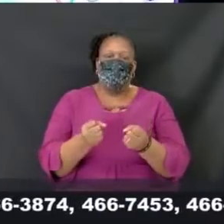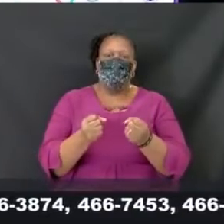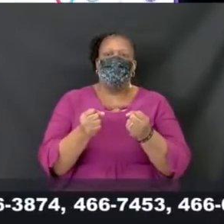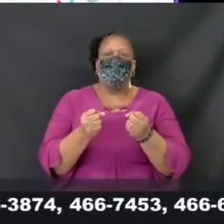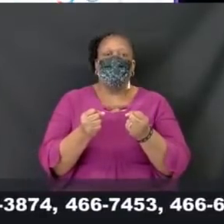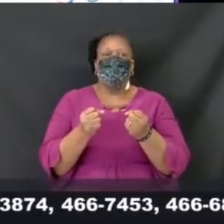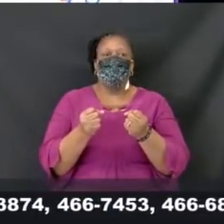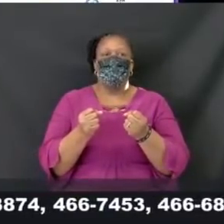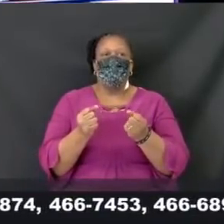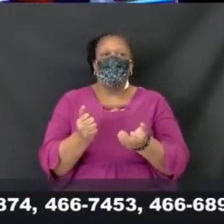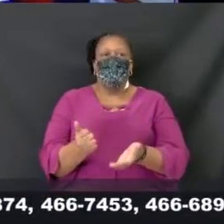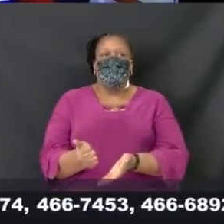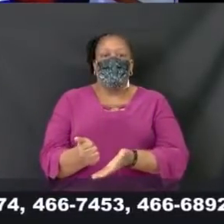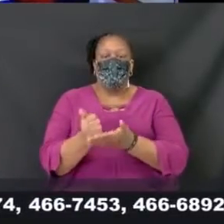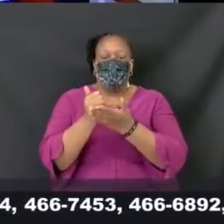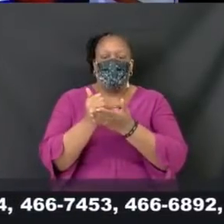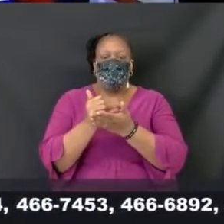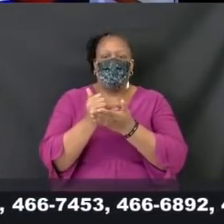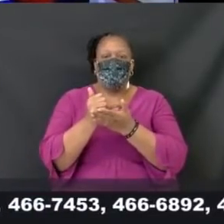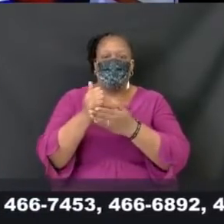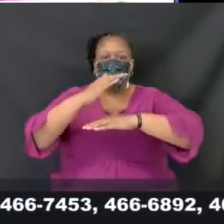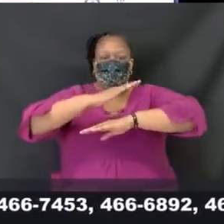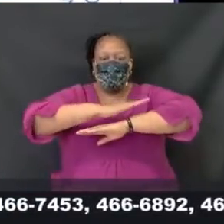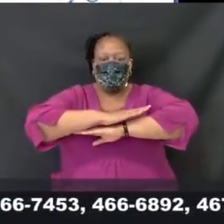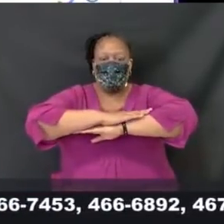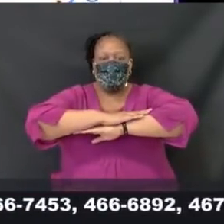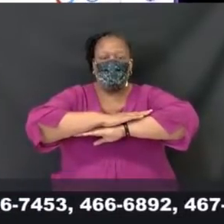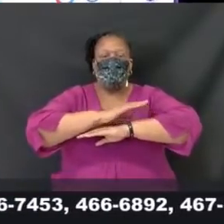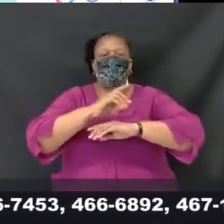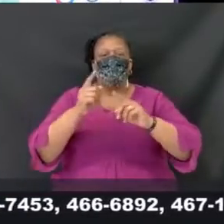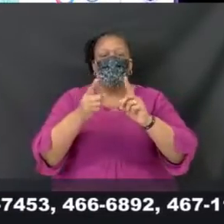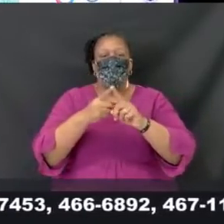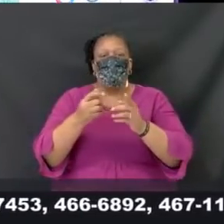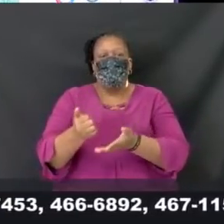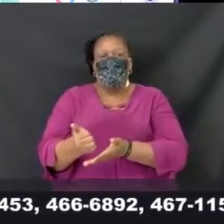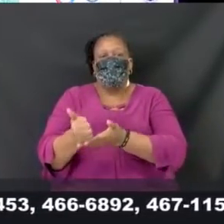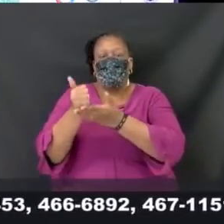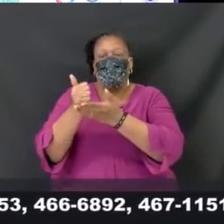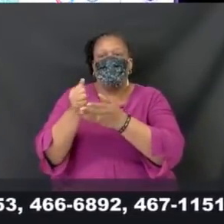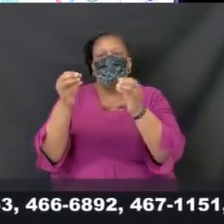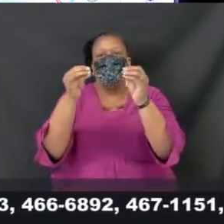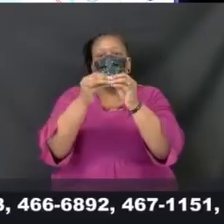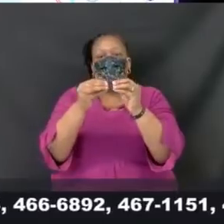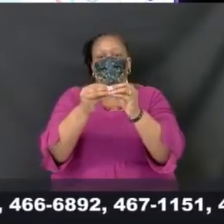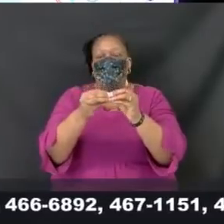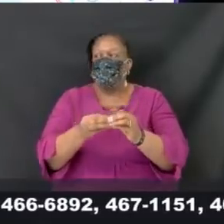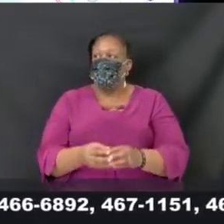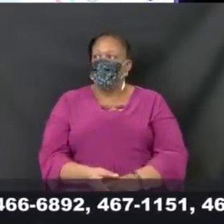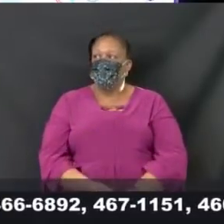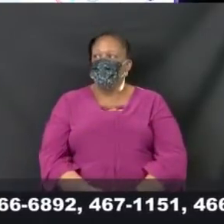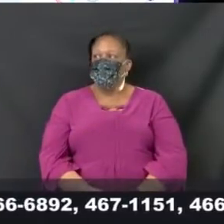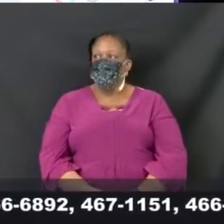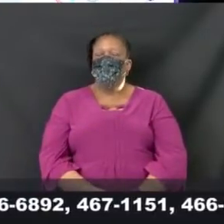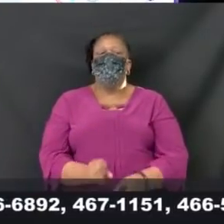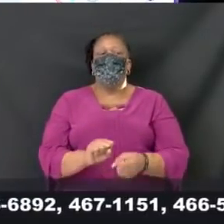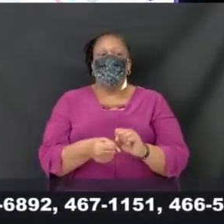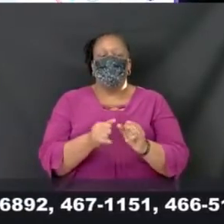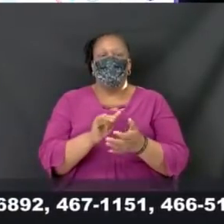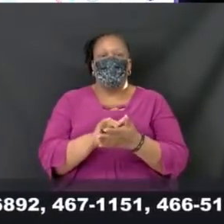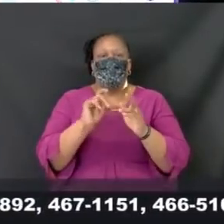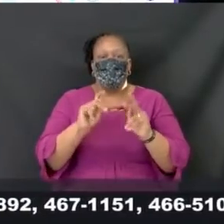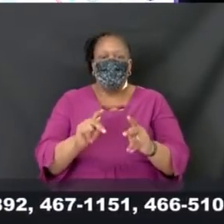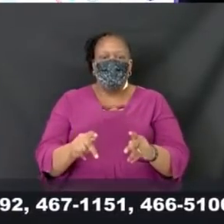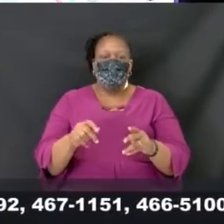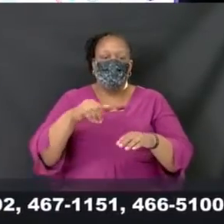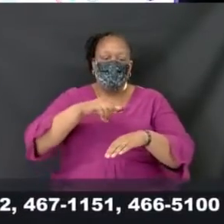desk so that they can be contacted more easily, and also the communication between the applicants and